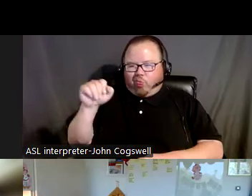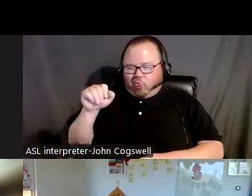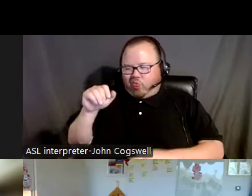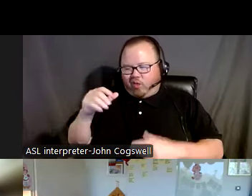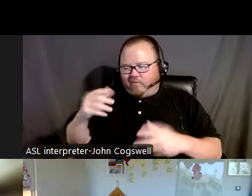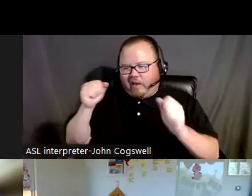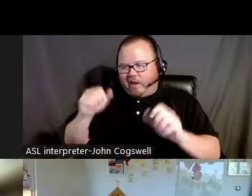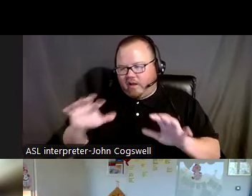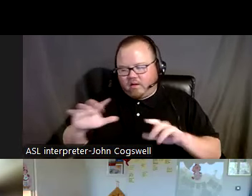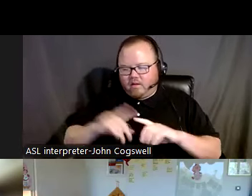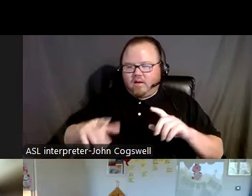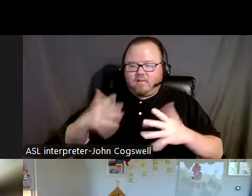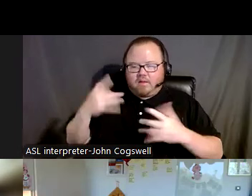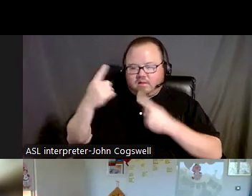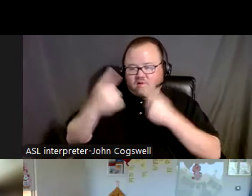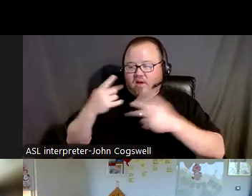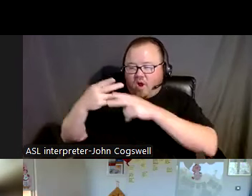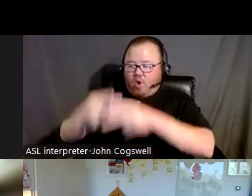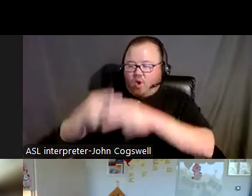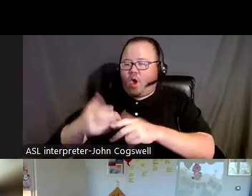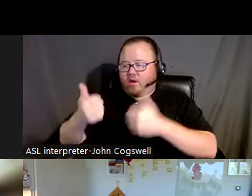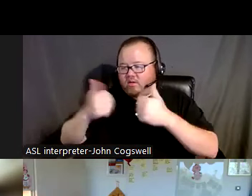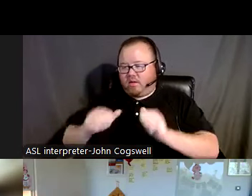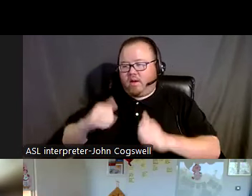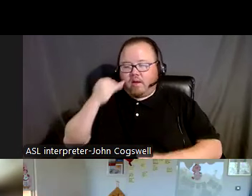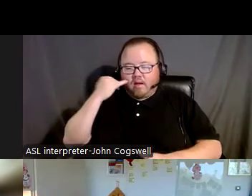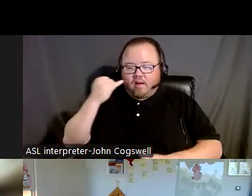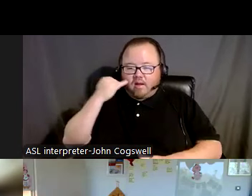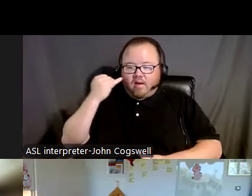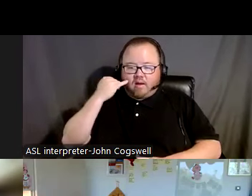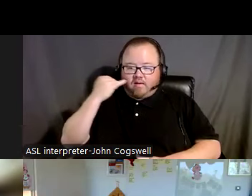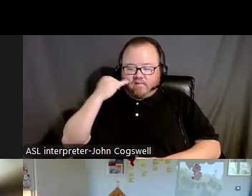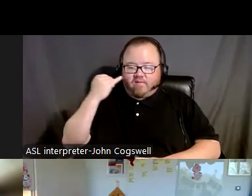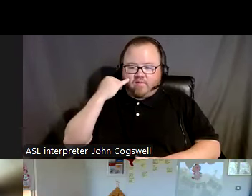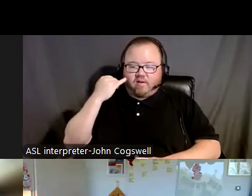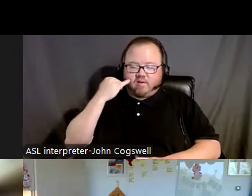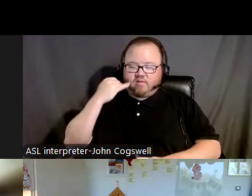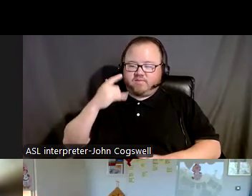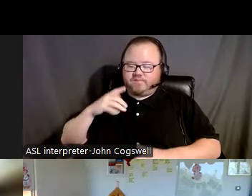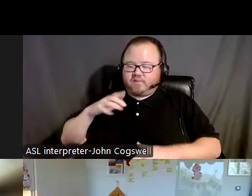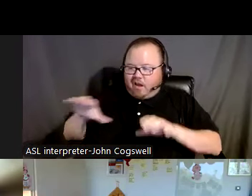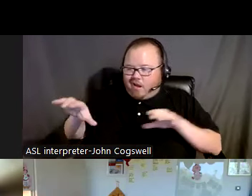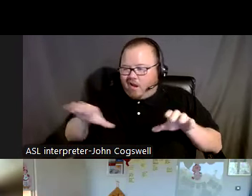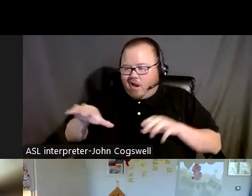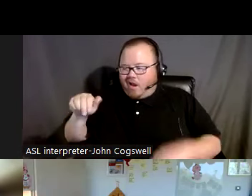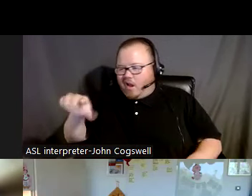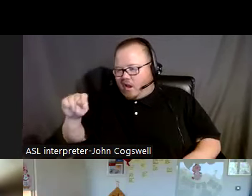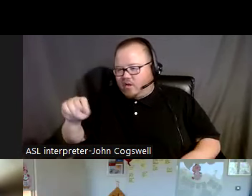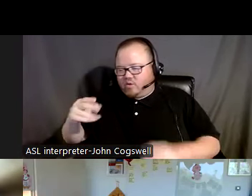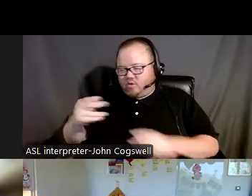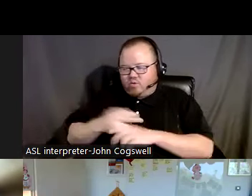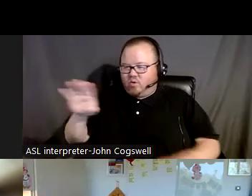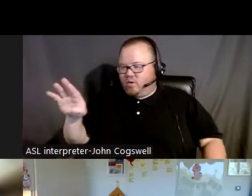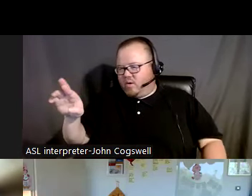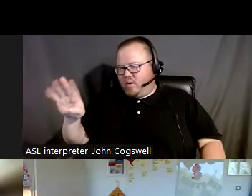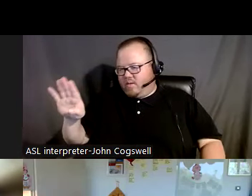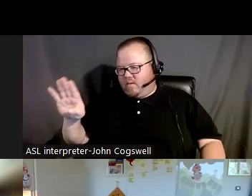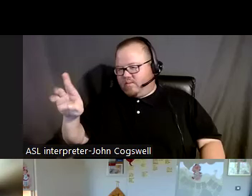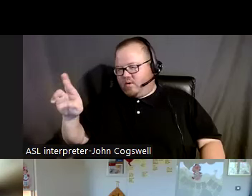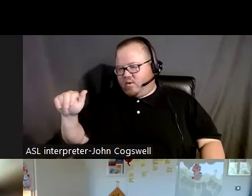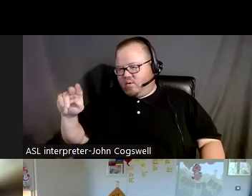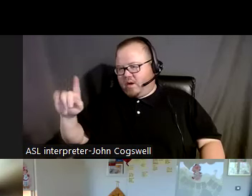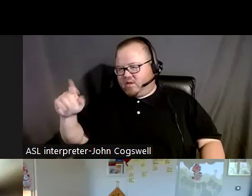could be considered an attempt if it was the act of, when you use the word brandishing, picking